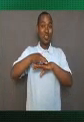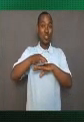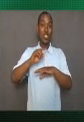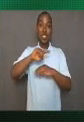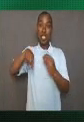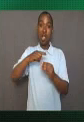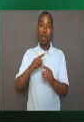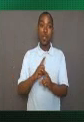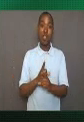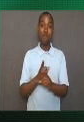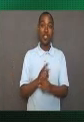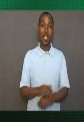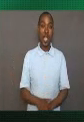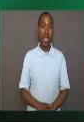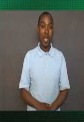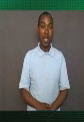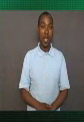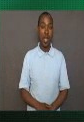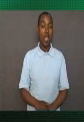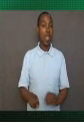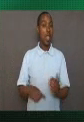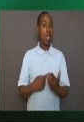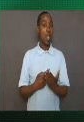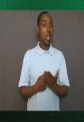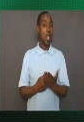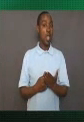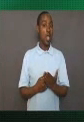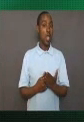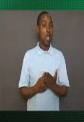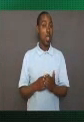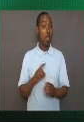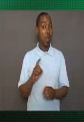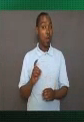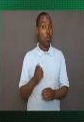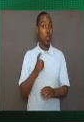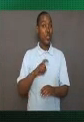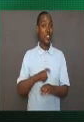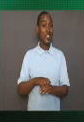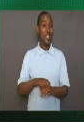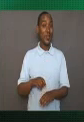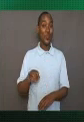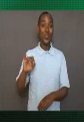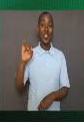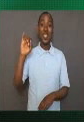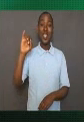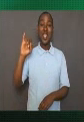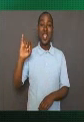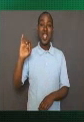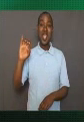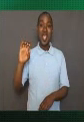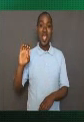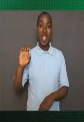To ensure this does not happen, the epiglottis closes off the